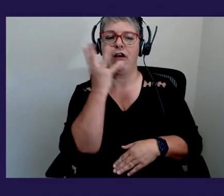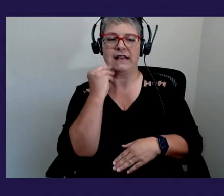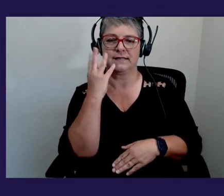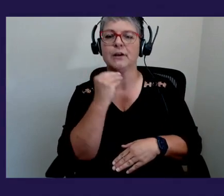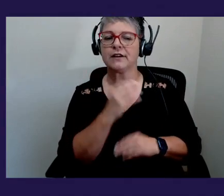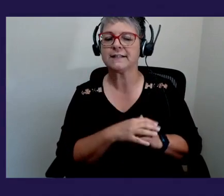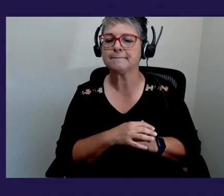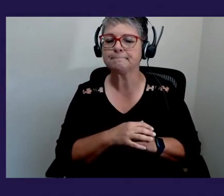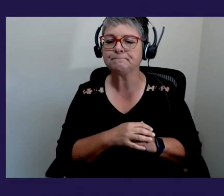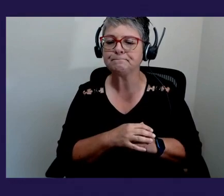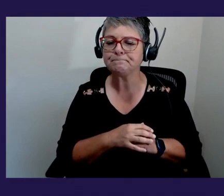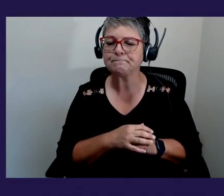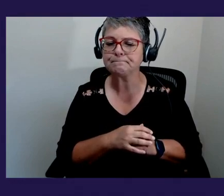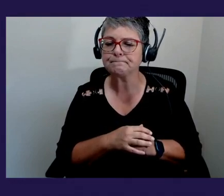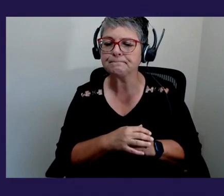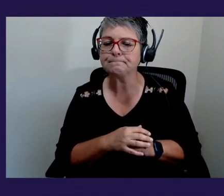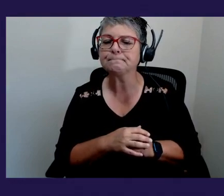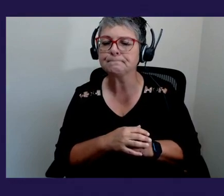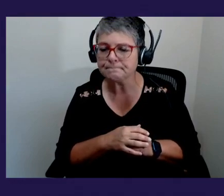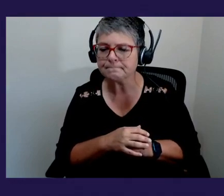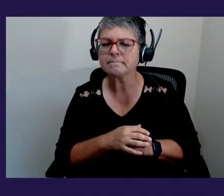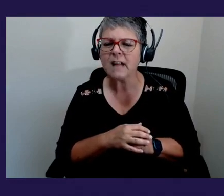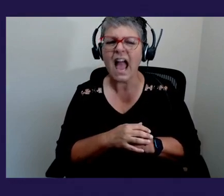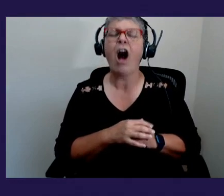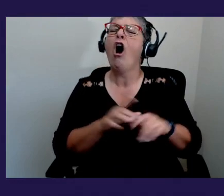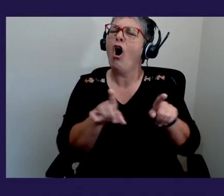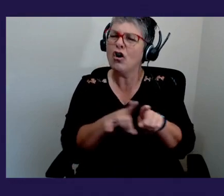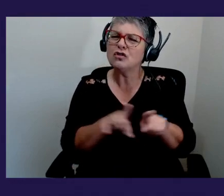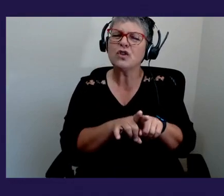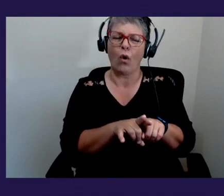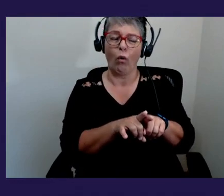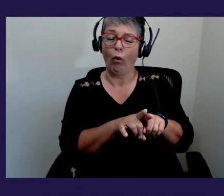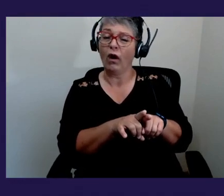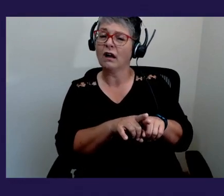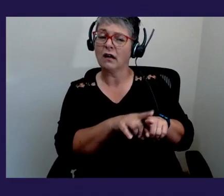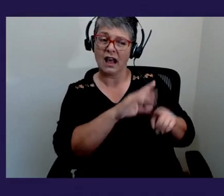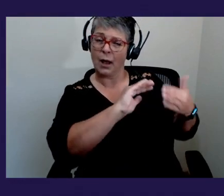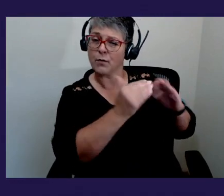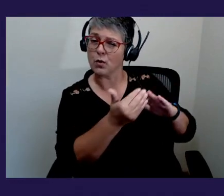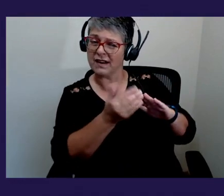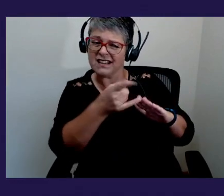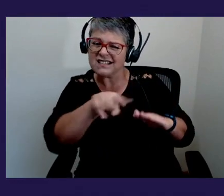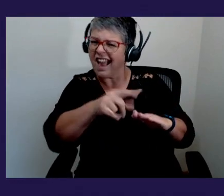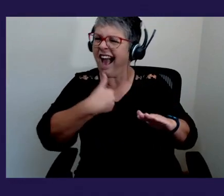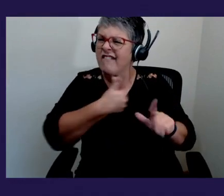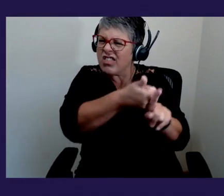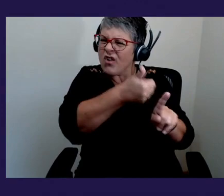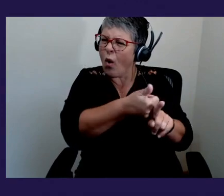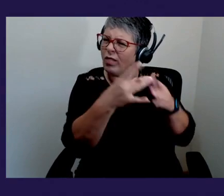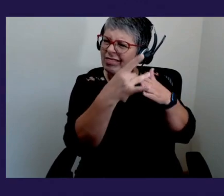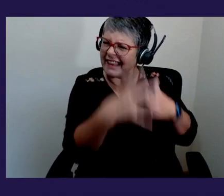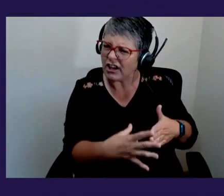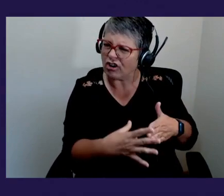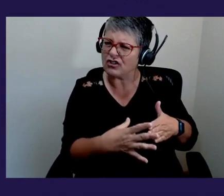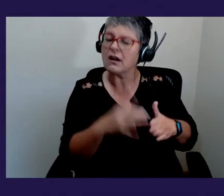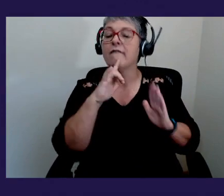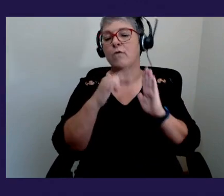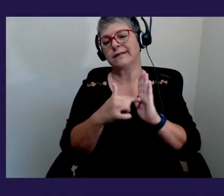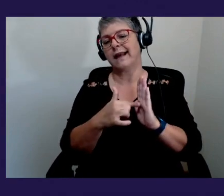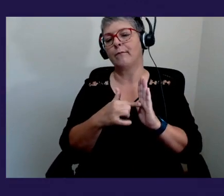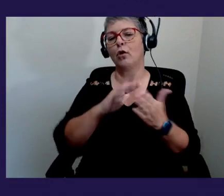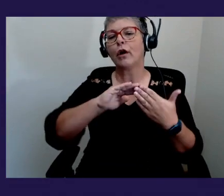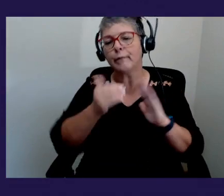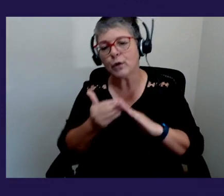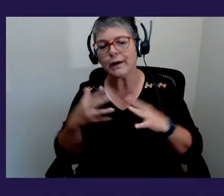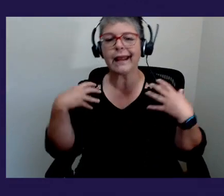Humanity also means recognizing there are leaders in these communities, formal and informal, such as community health workers and other